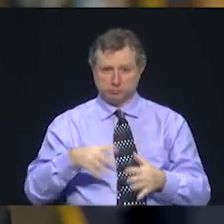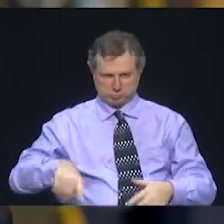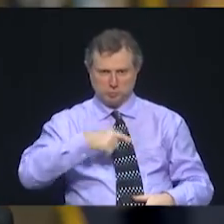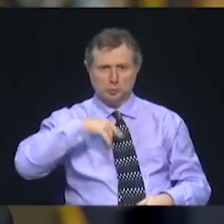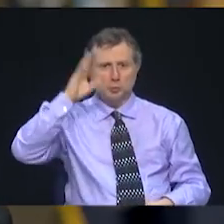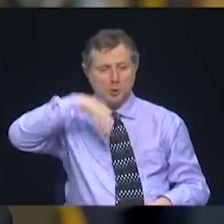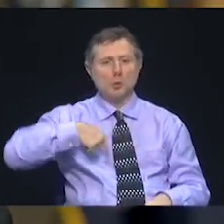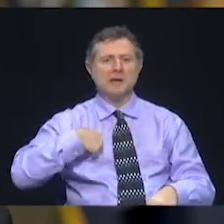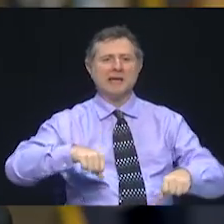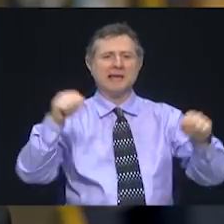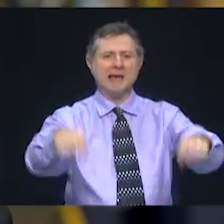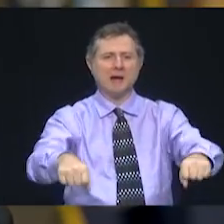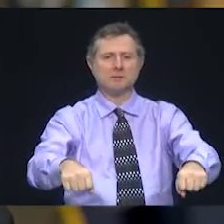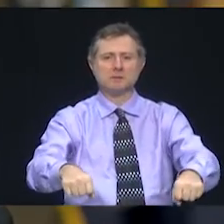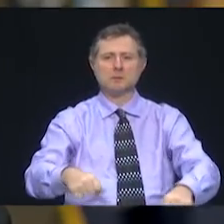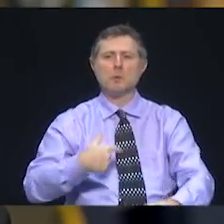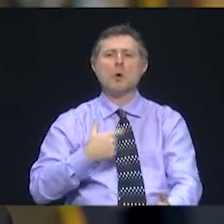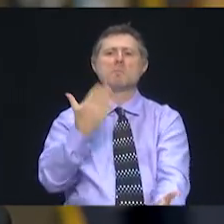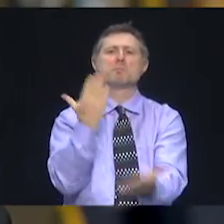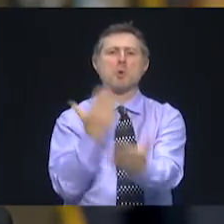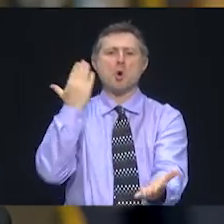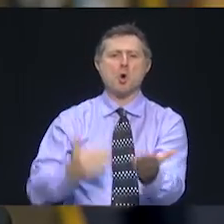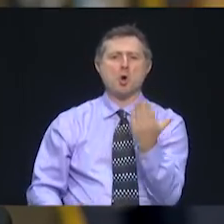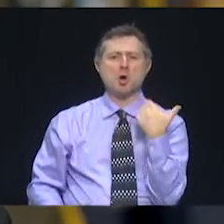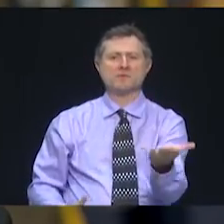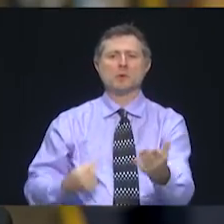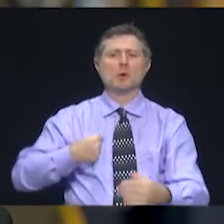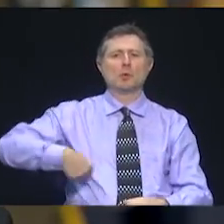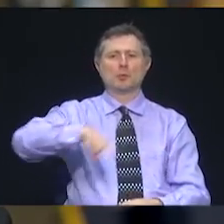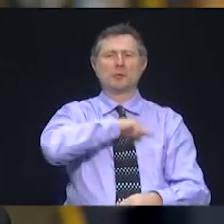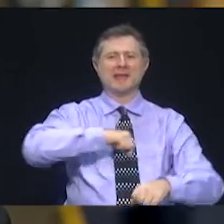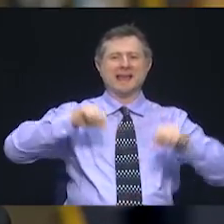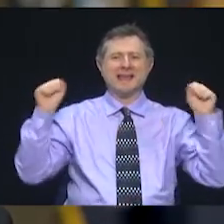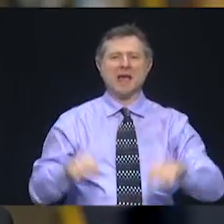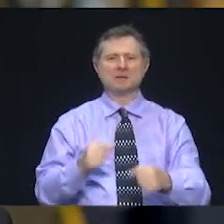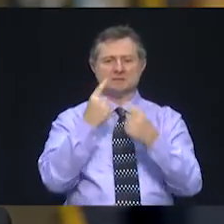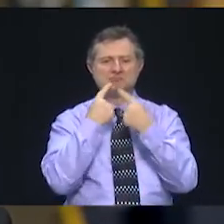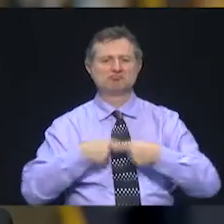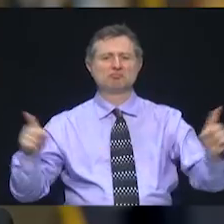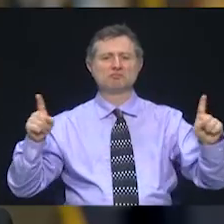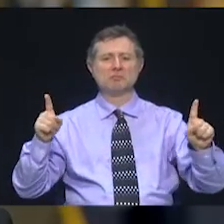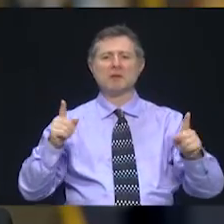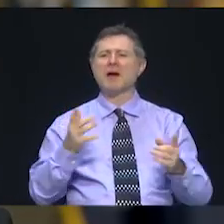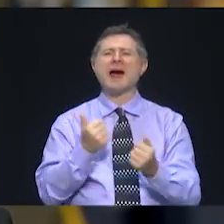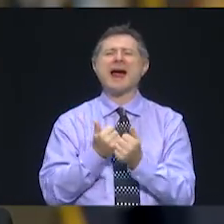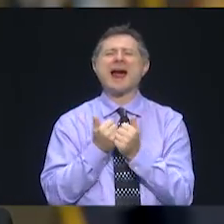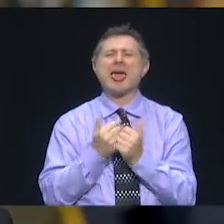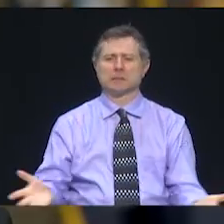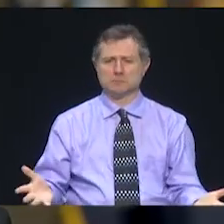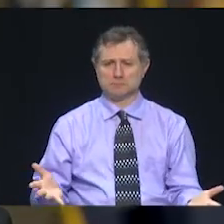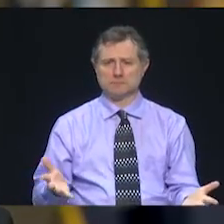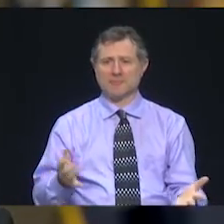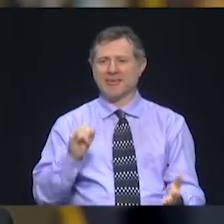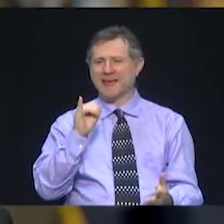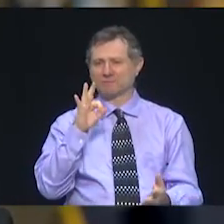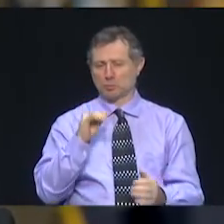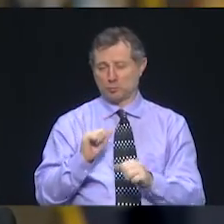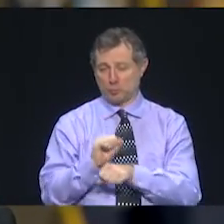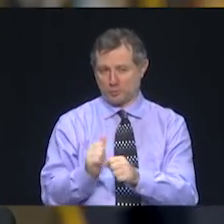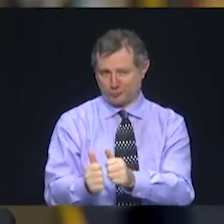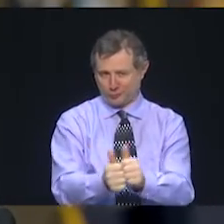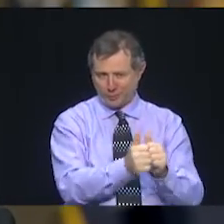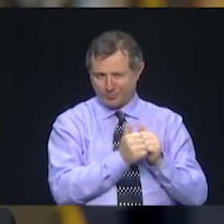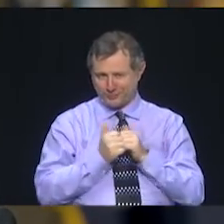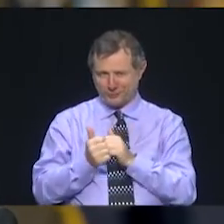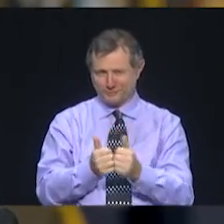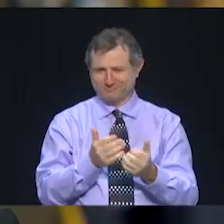That shows that there's nothing that we can't do when we work together. Together